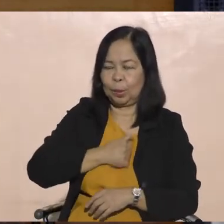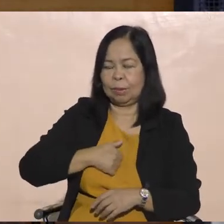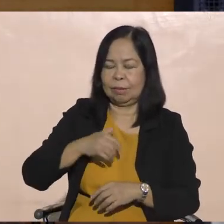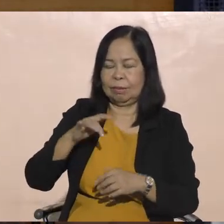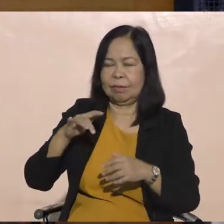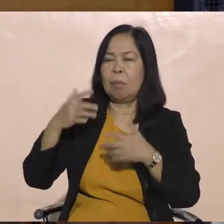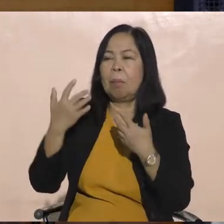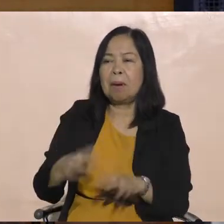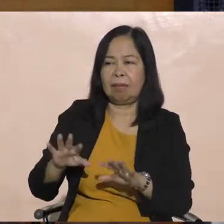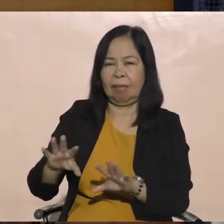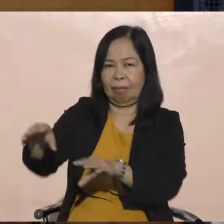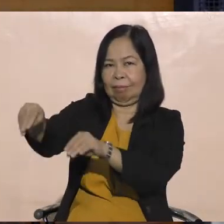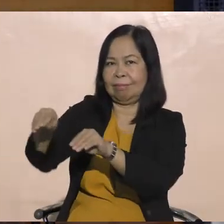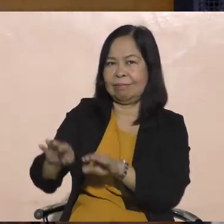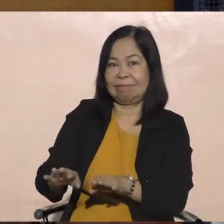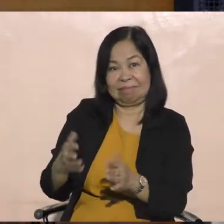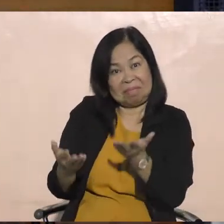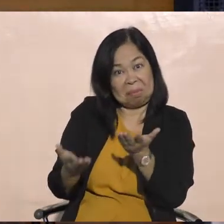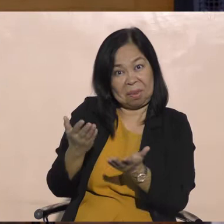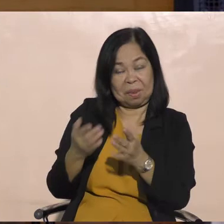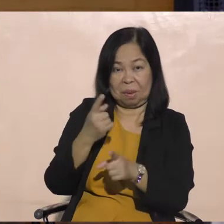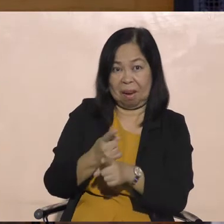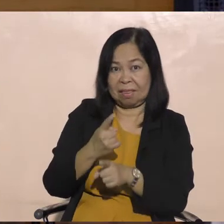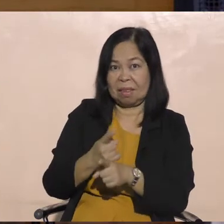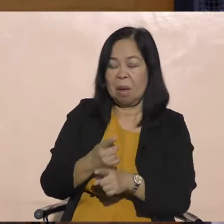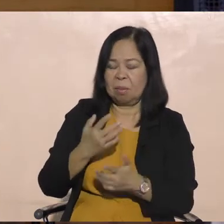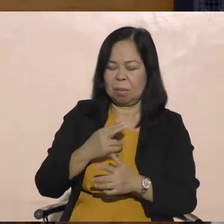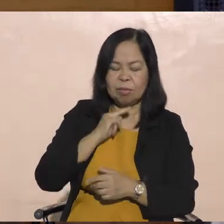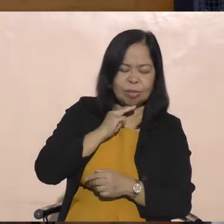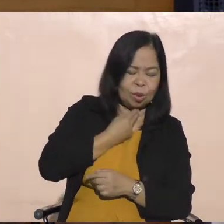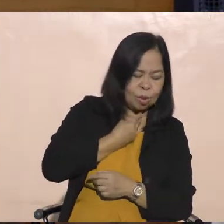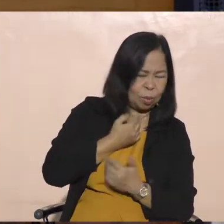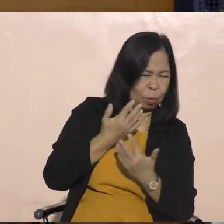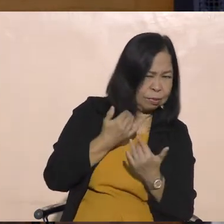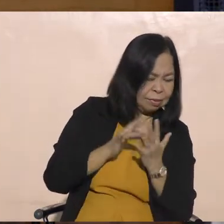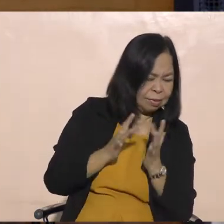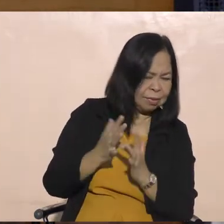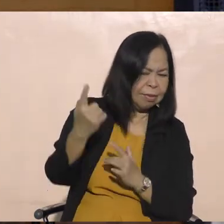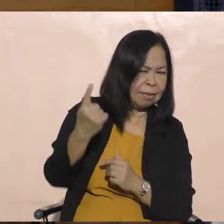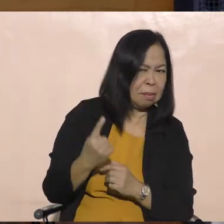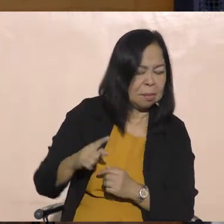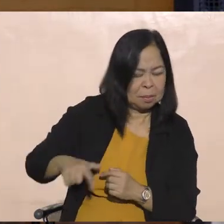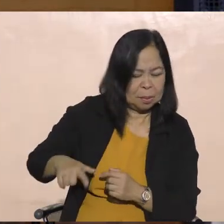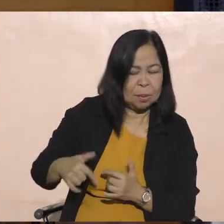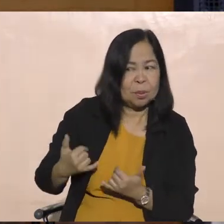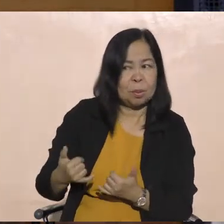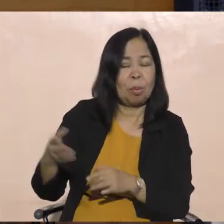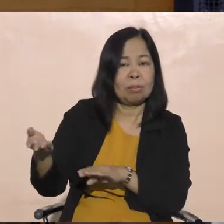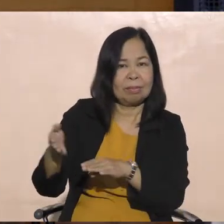God's never early, nor never late, but He is always on time. Amen. Hallelujah. Point number